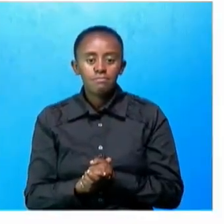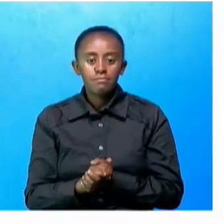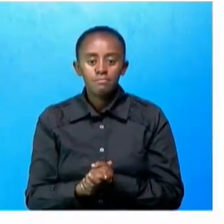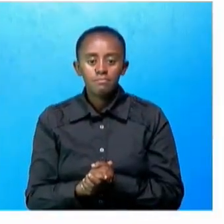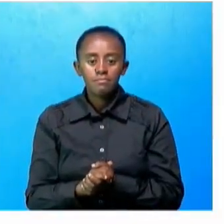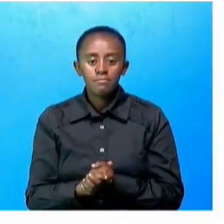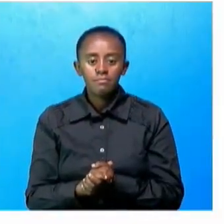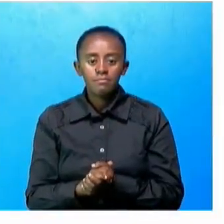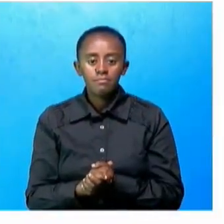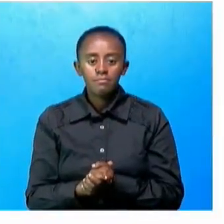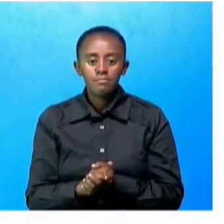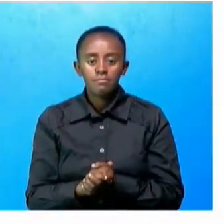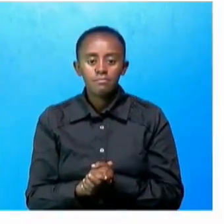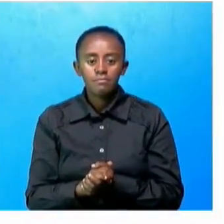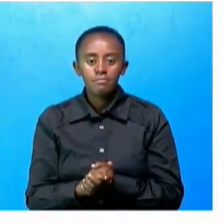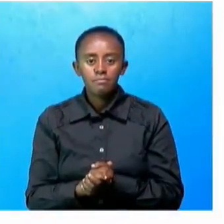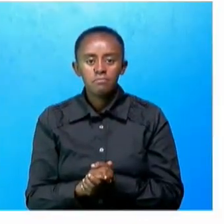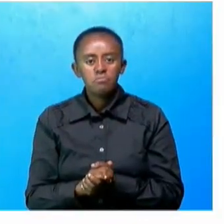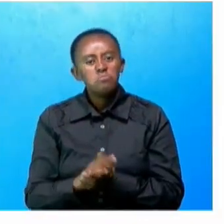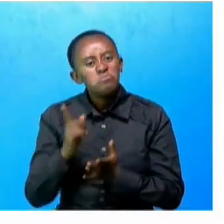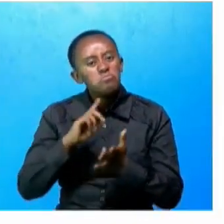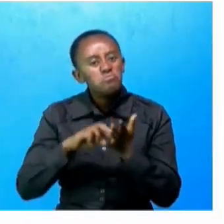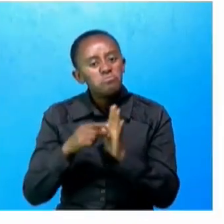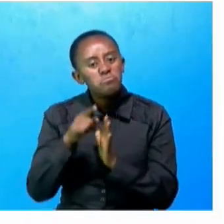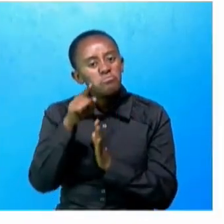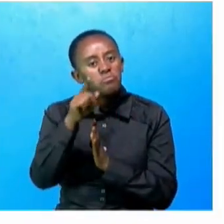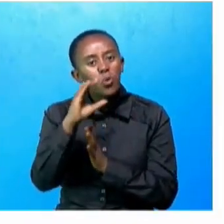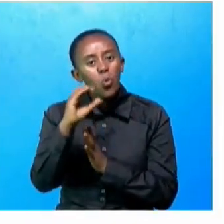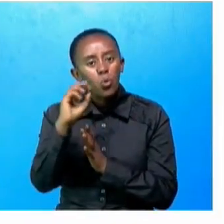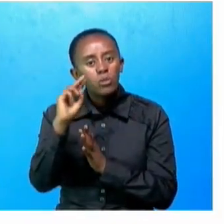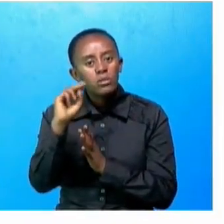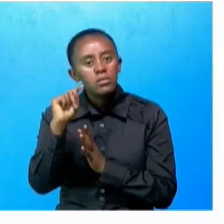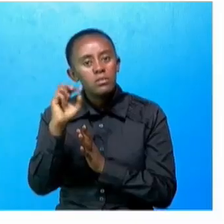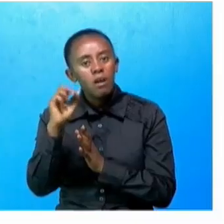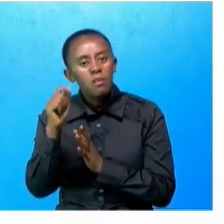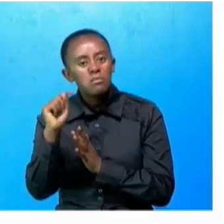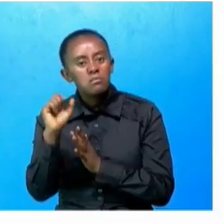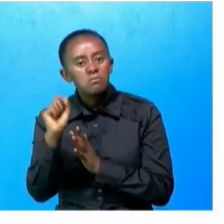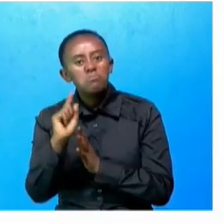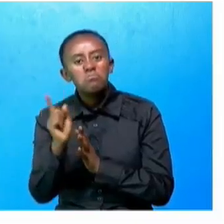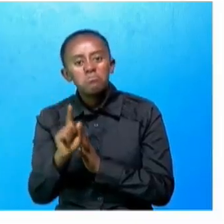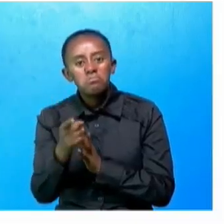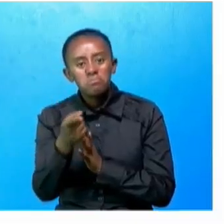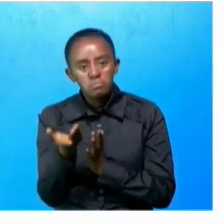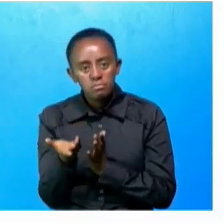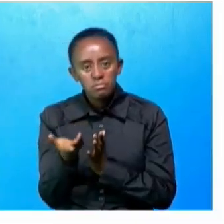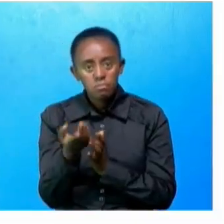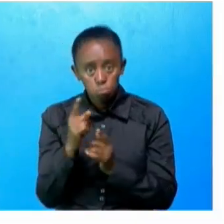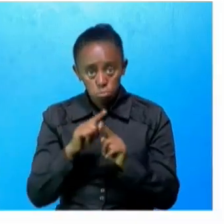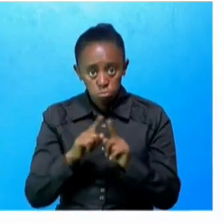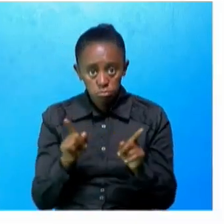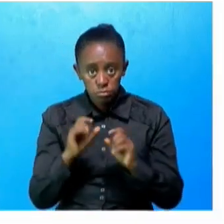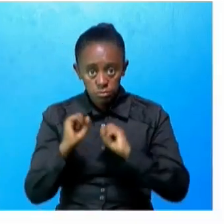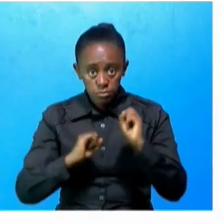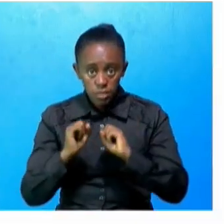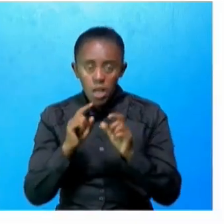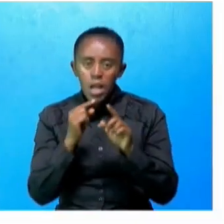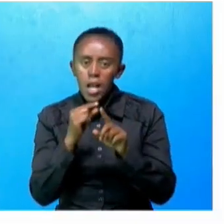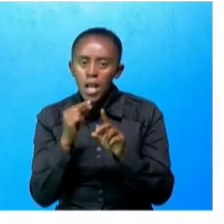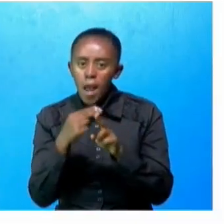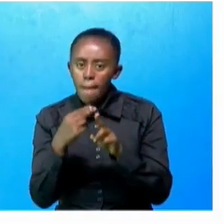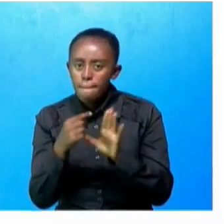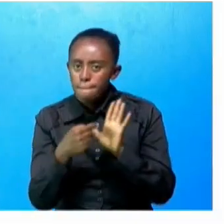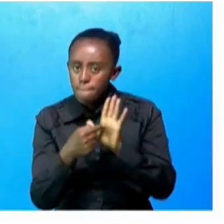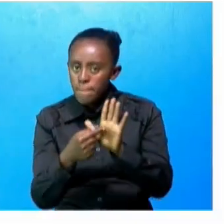Contrast. What do you mean by that, contrast? Contrasts are, right? The name implies that